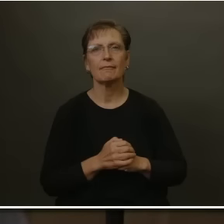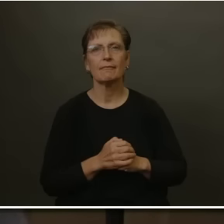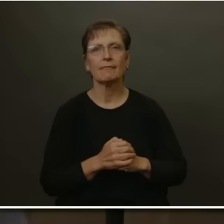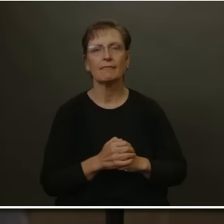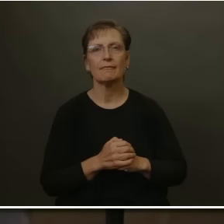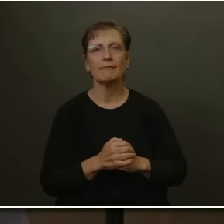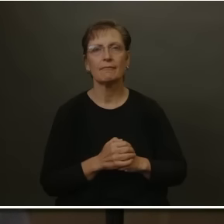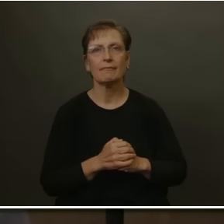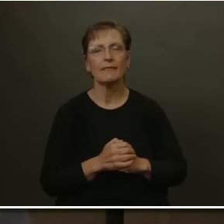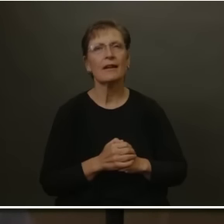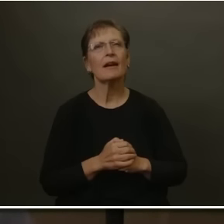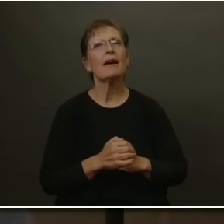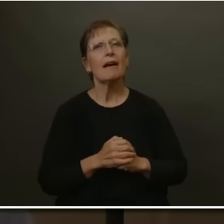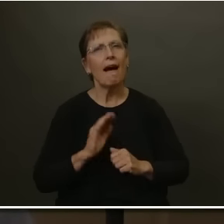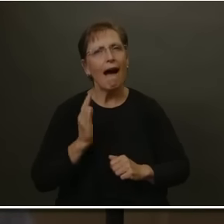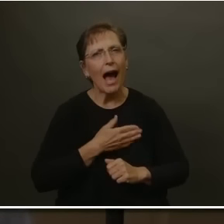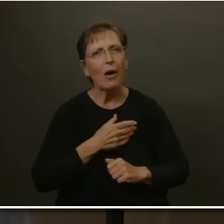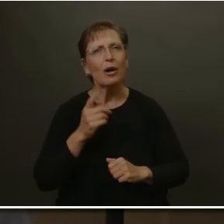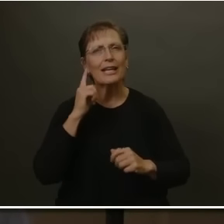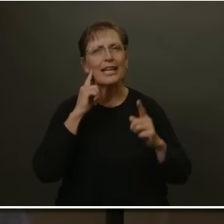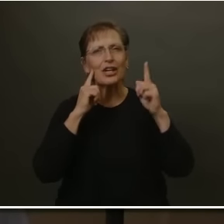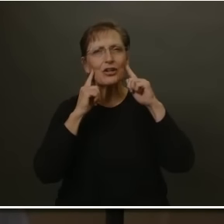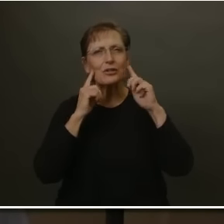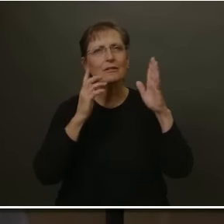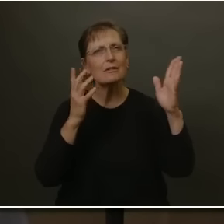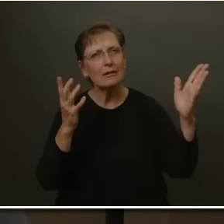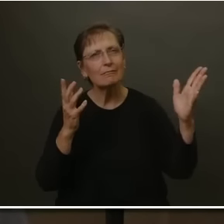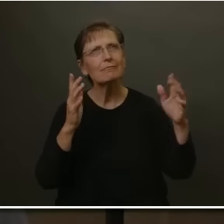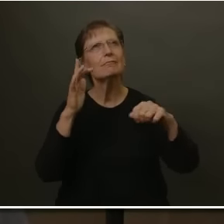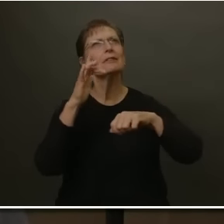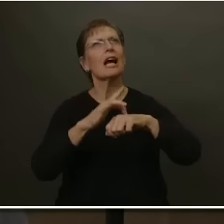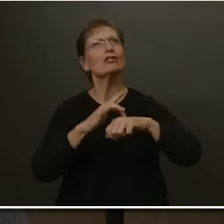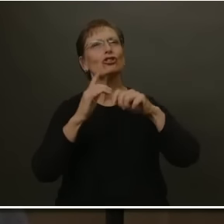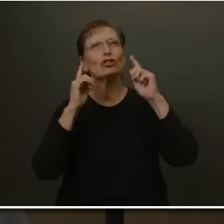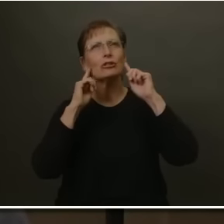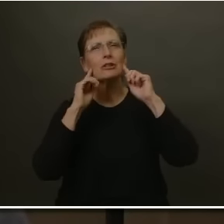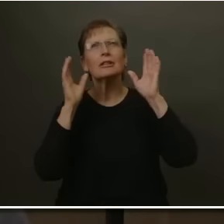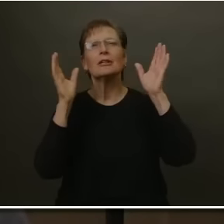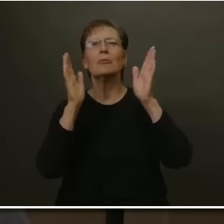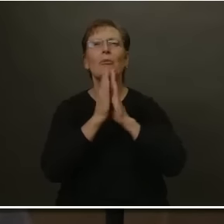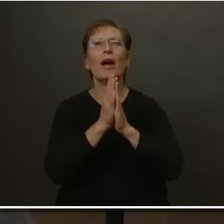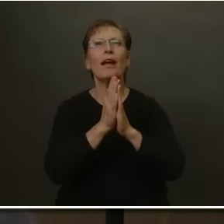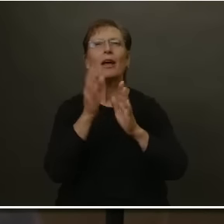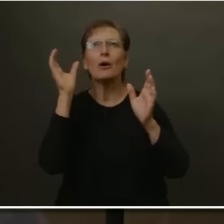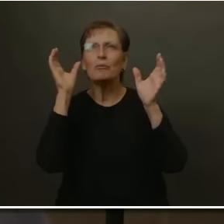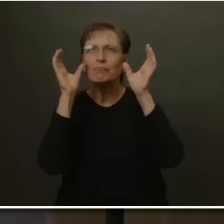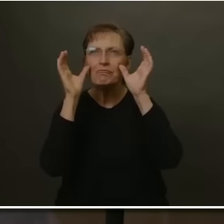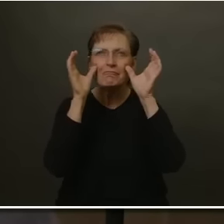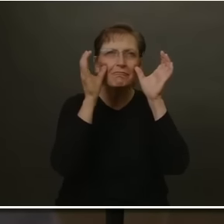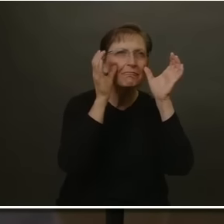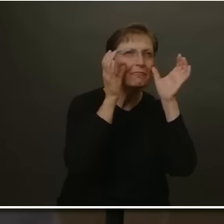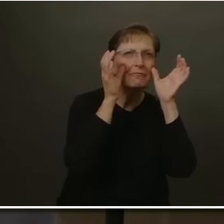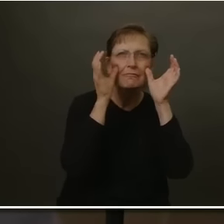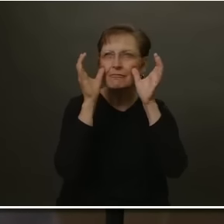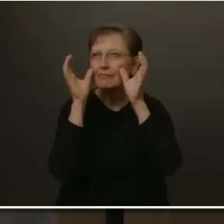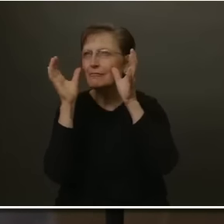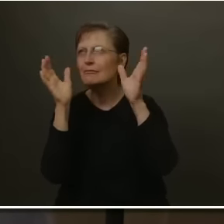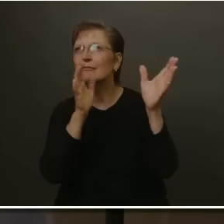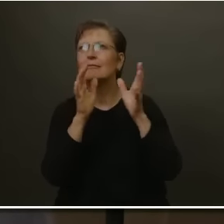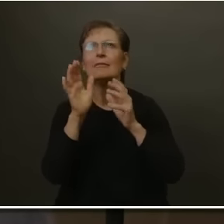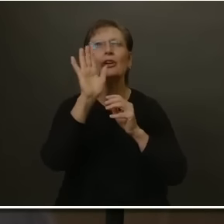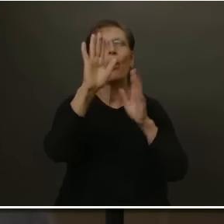Toca nuestros oídos para que podamos escuchar en cada boca el hambre de la esperanza y